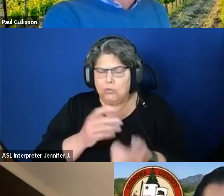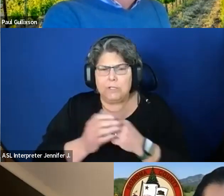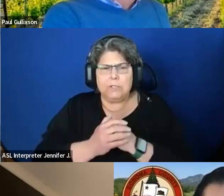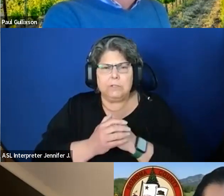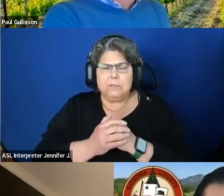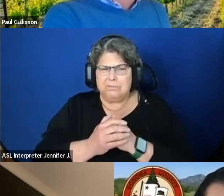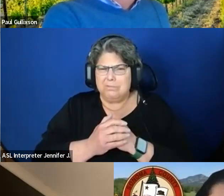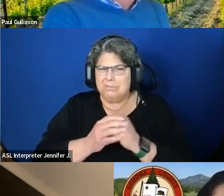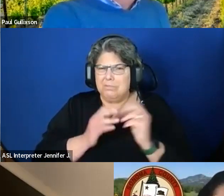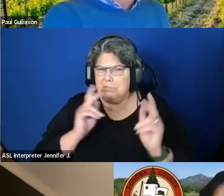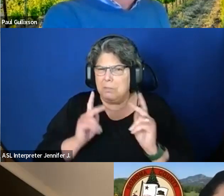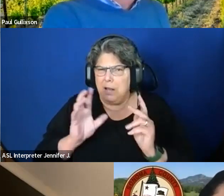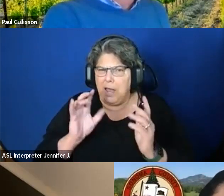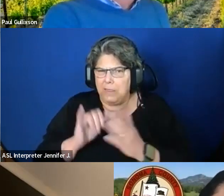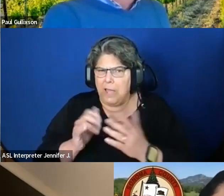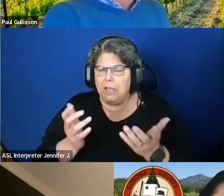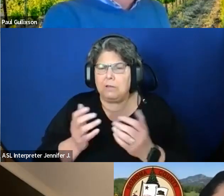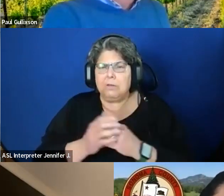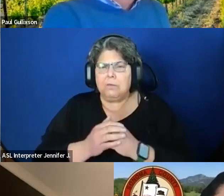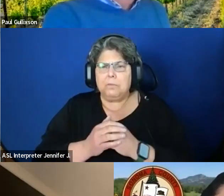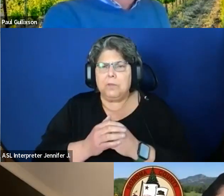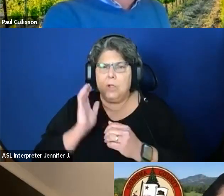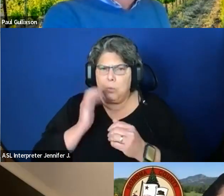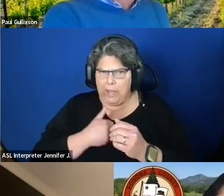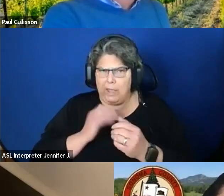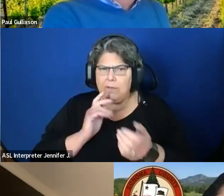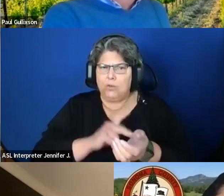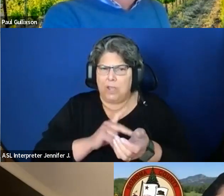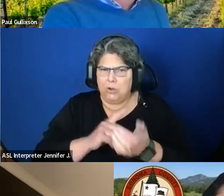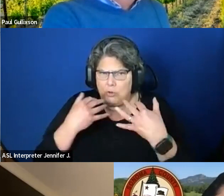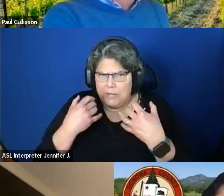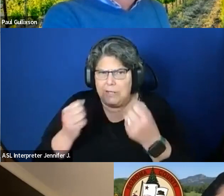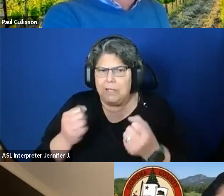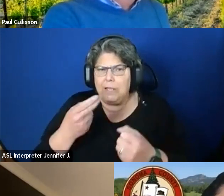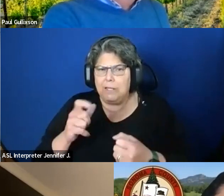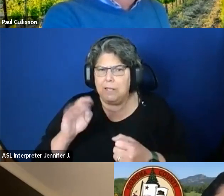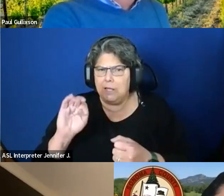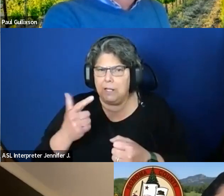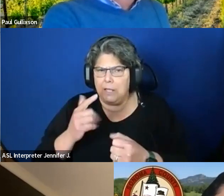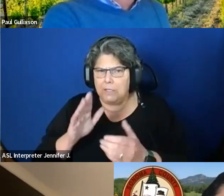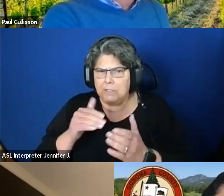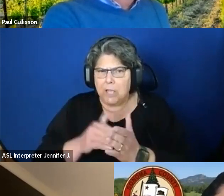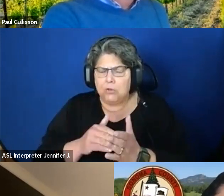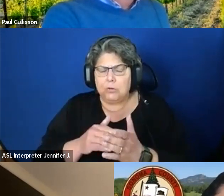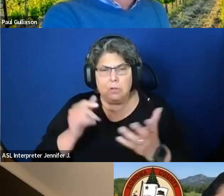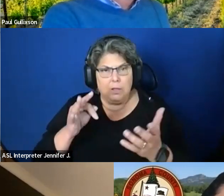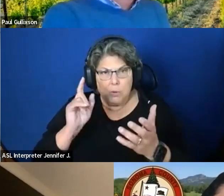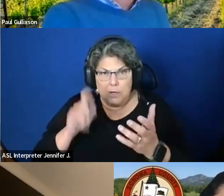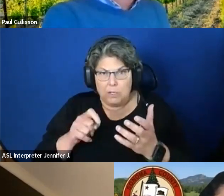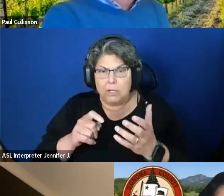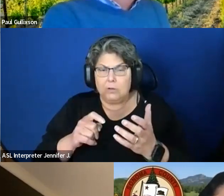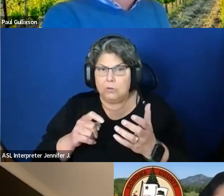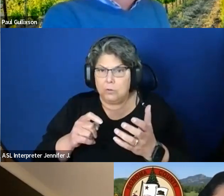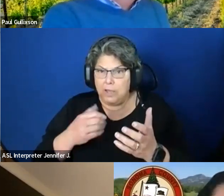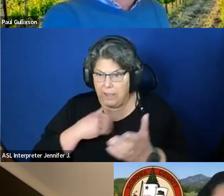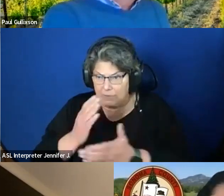of that nature. We have our psychiatric healing center. So if we need to escalate